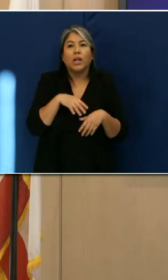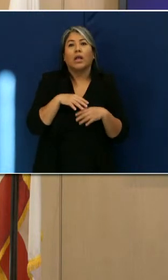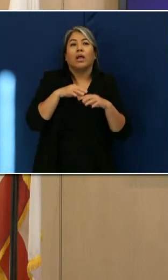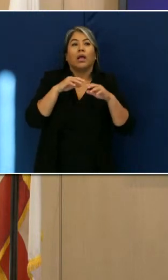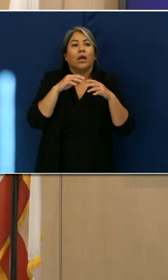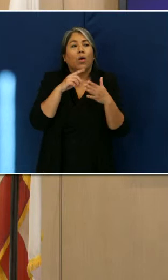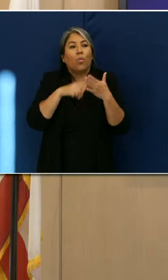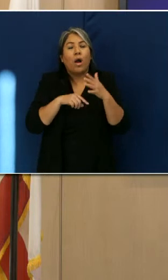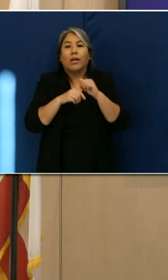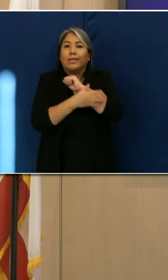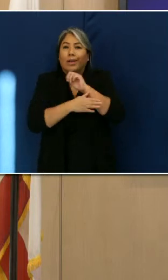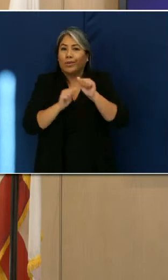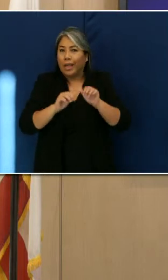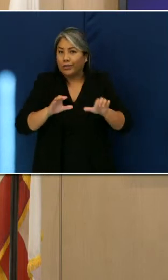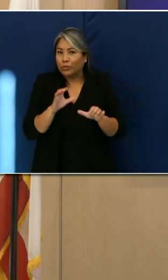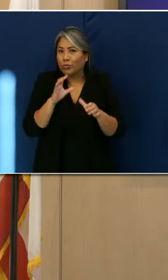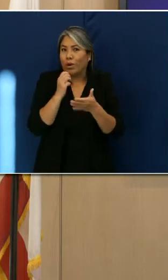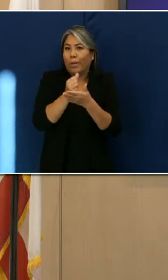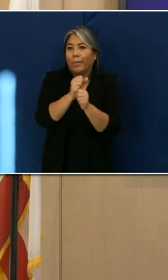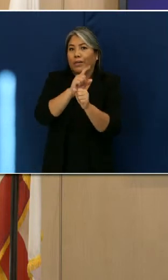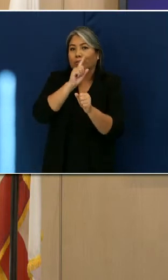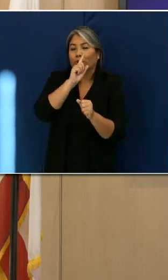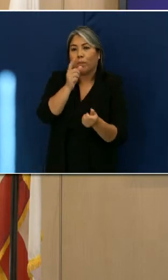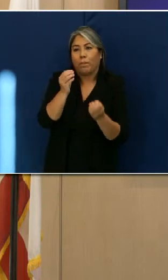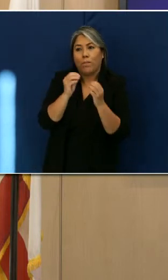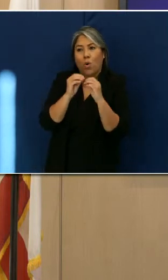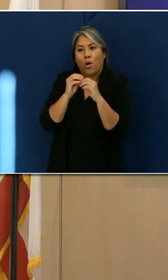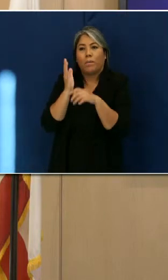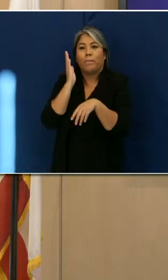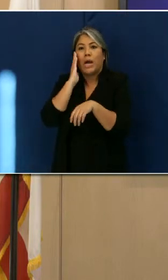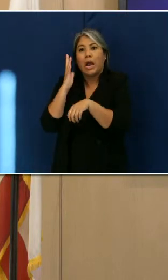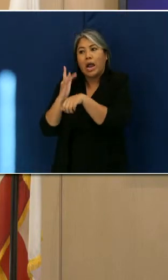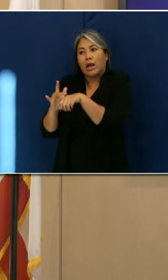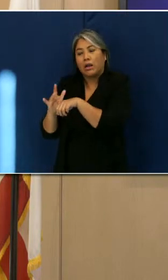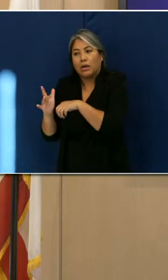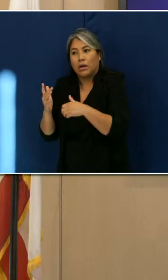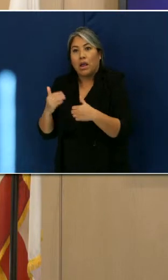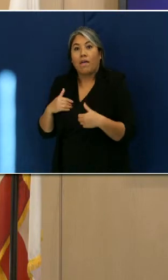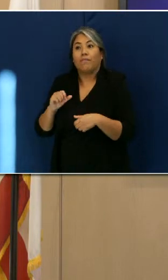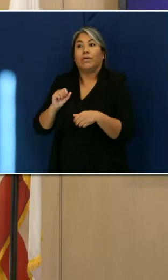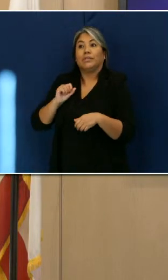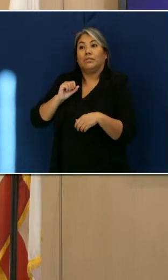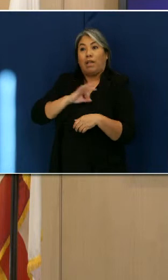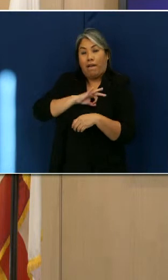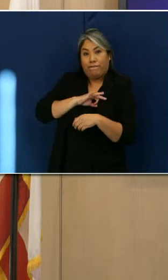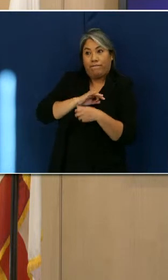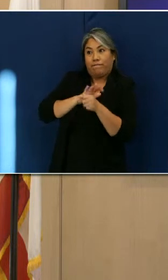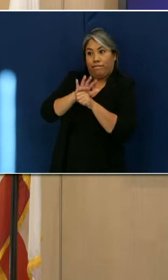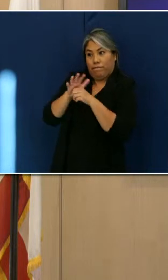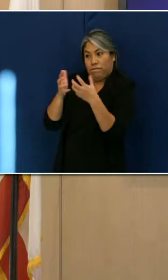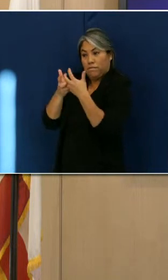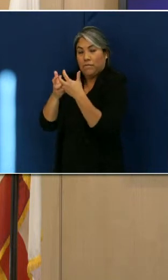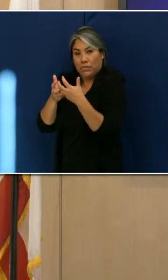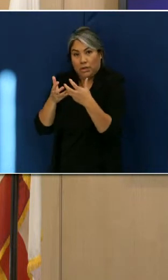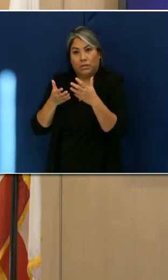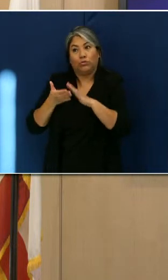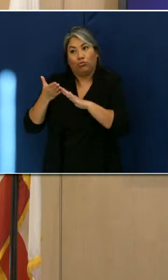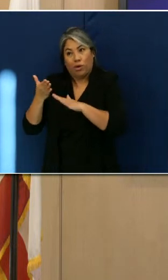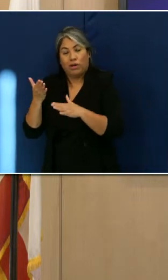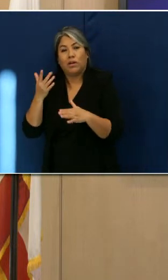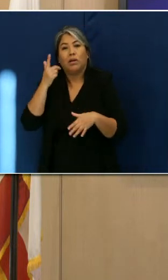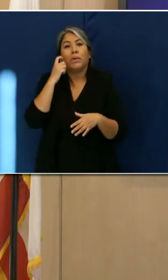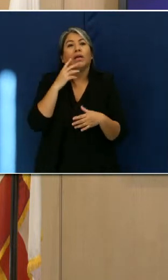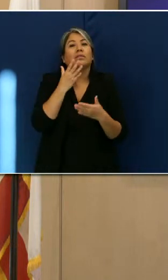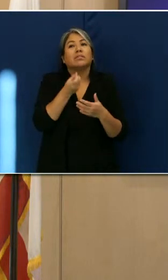county do to help make sure that more of the available bed space in ICUs have staff to run them, given that we've heard from several hospital groups